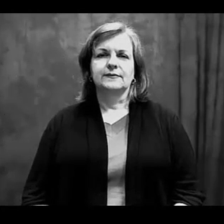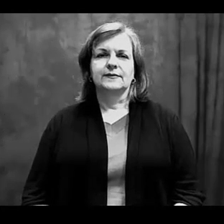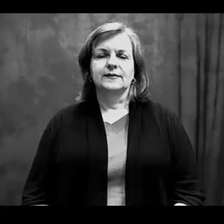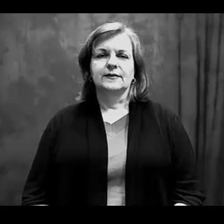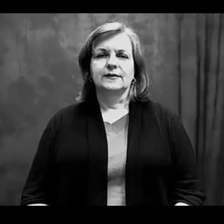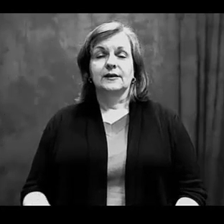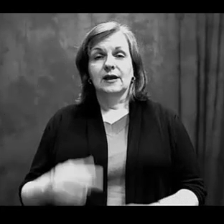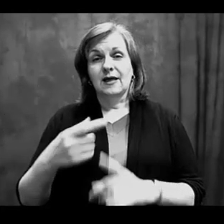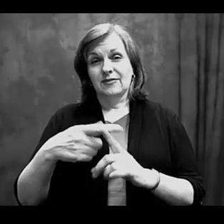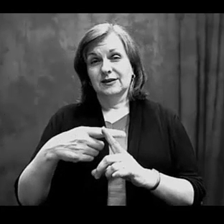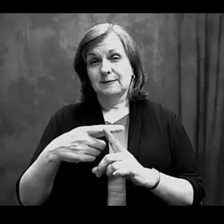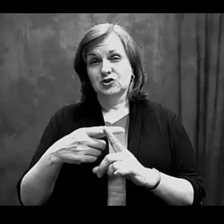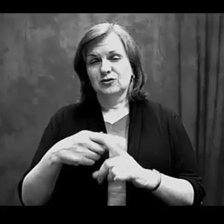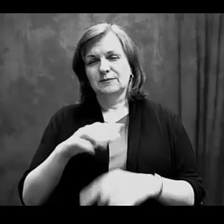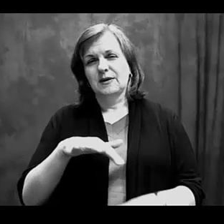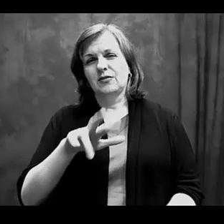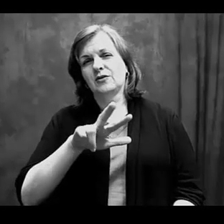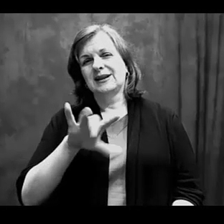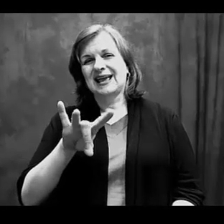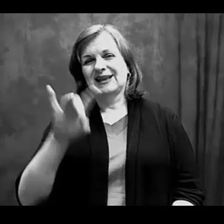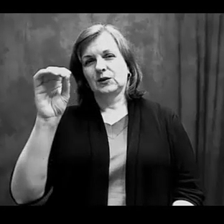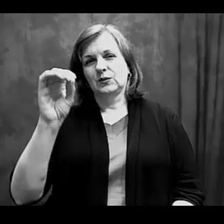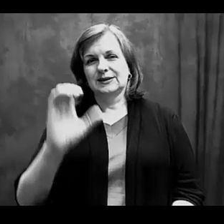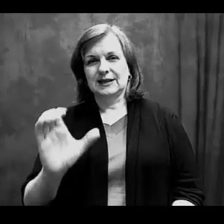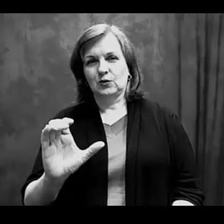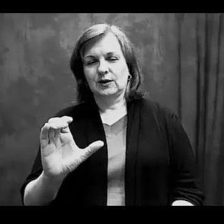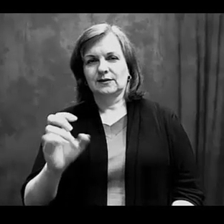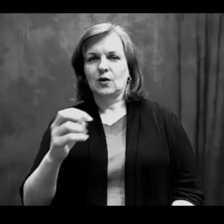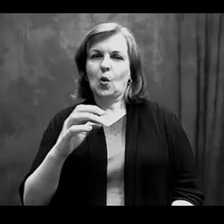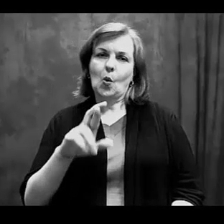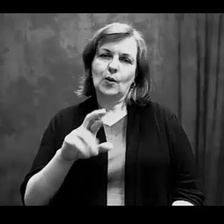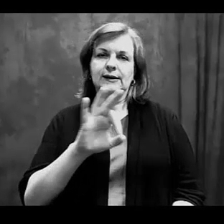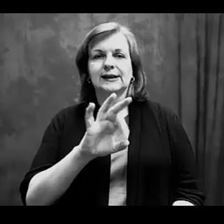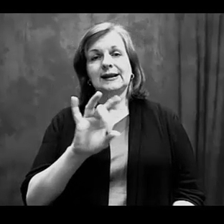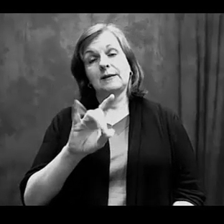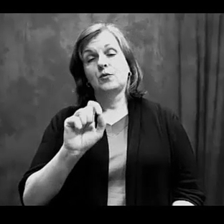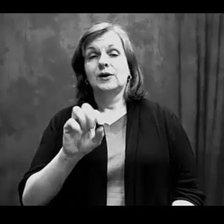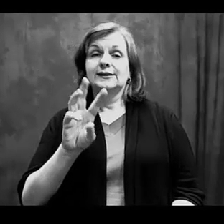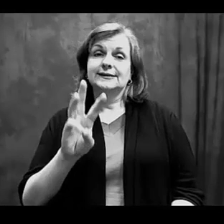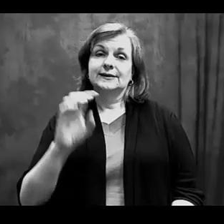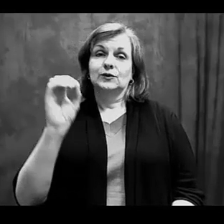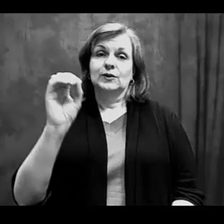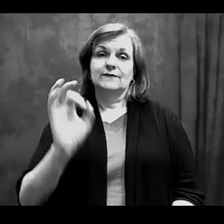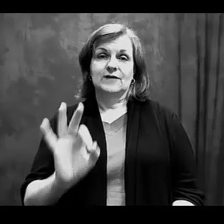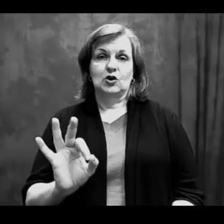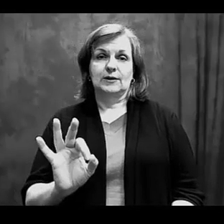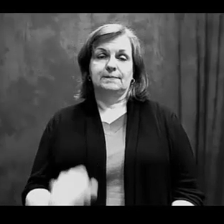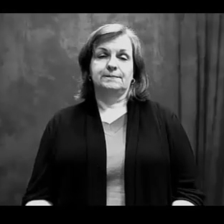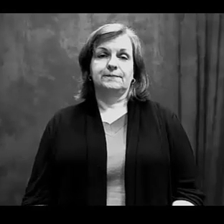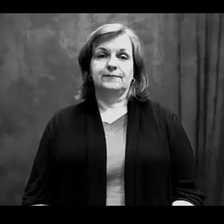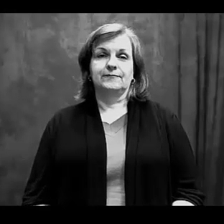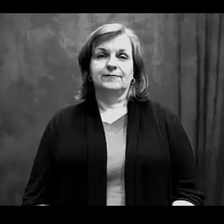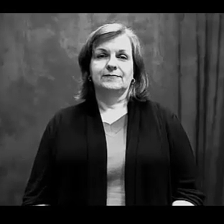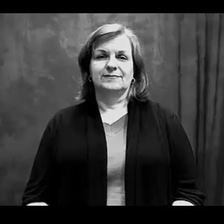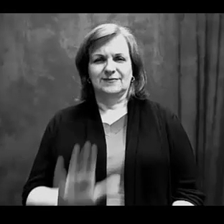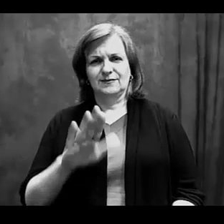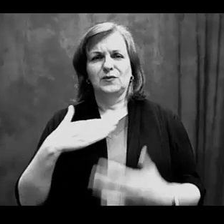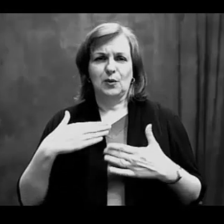body, depending on how big you are. It roughly sits at about 38 degrees C